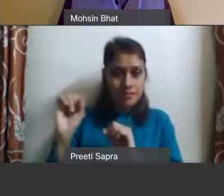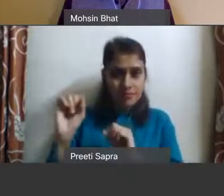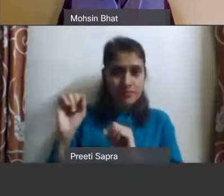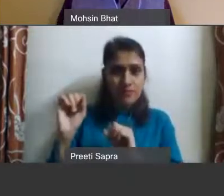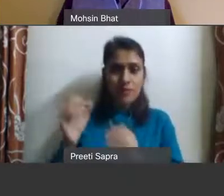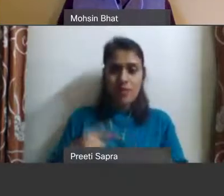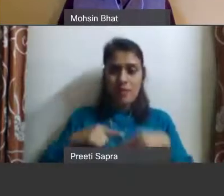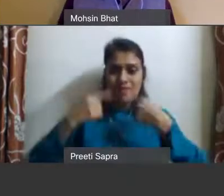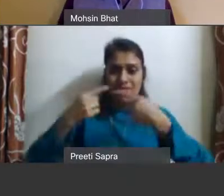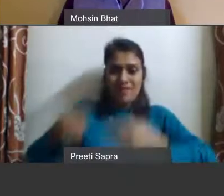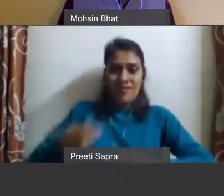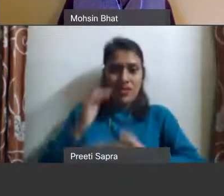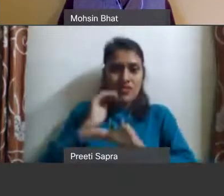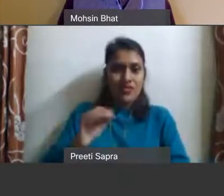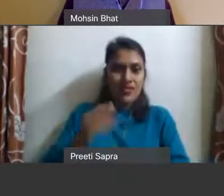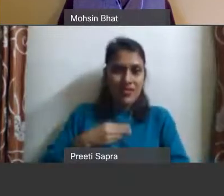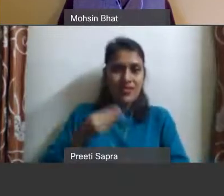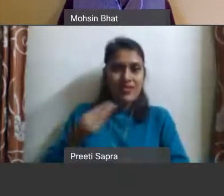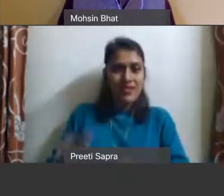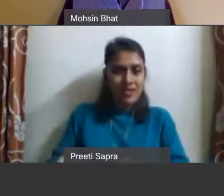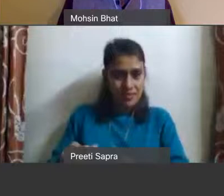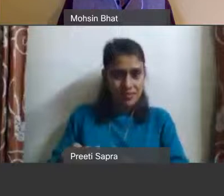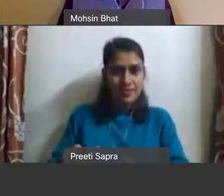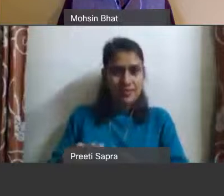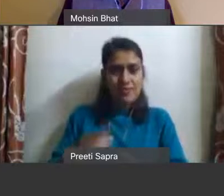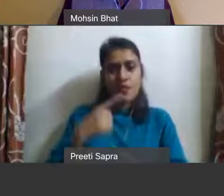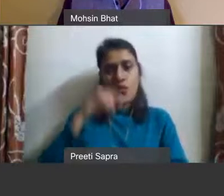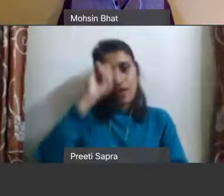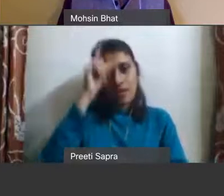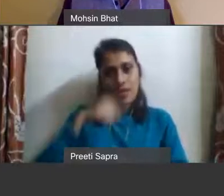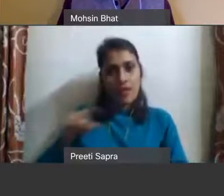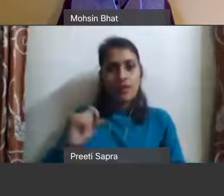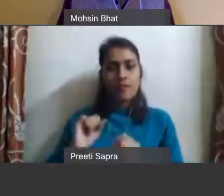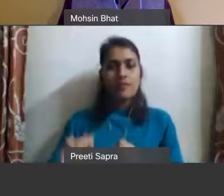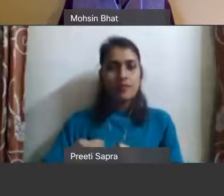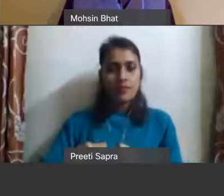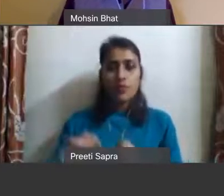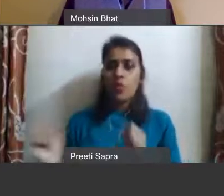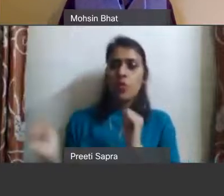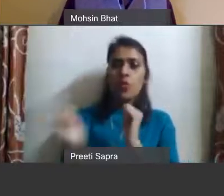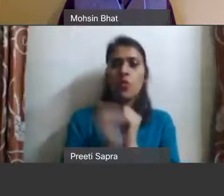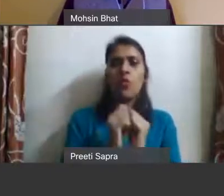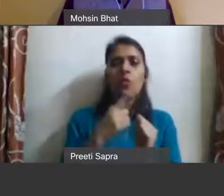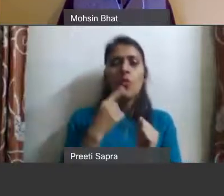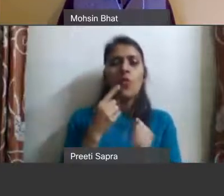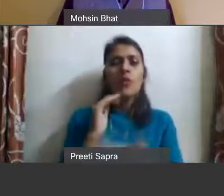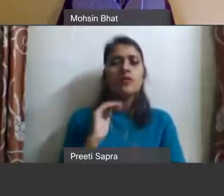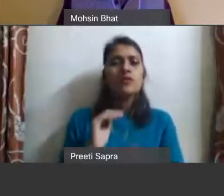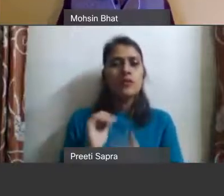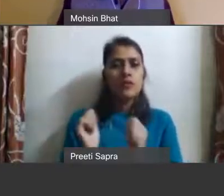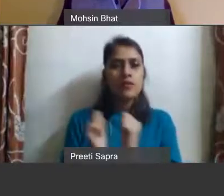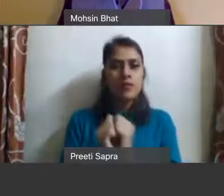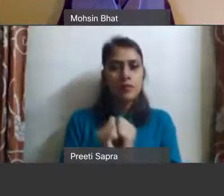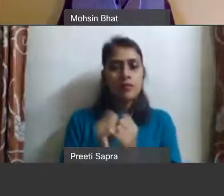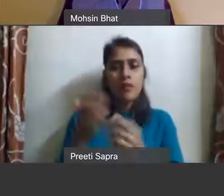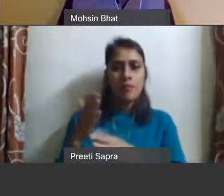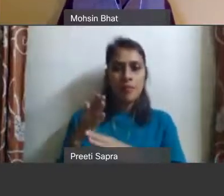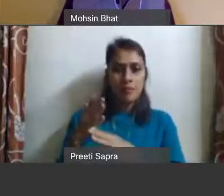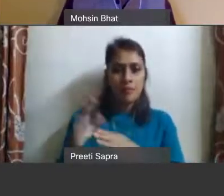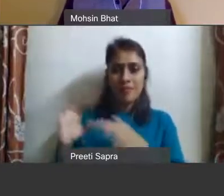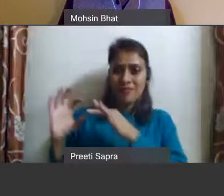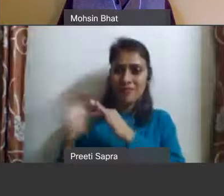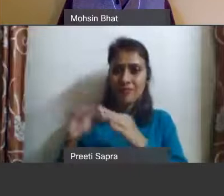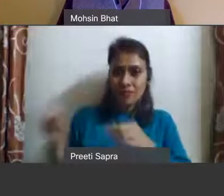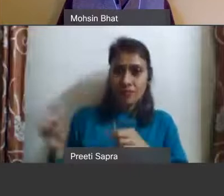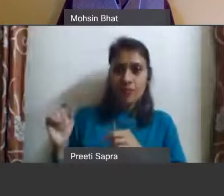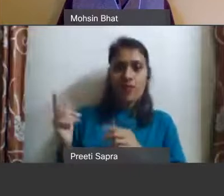their children merely by virtue of the fact of who they had children with. In other words, if their partners are deemed to be